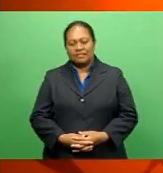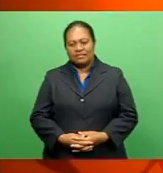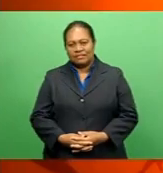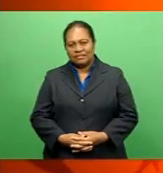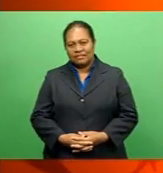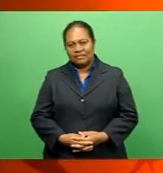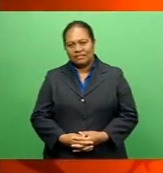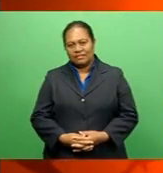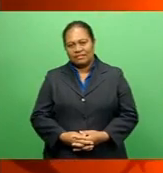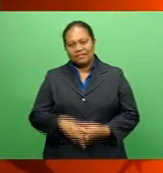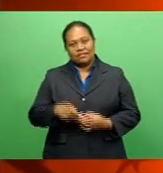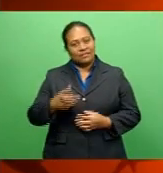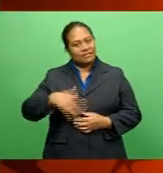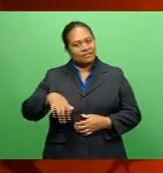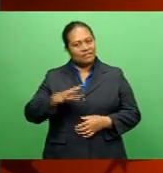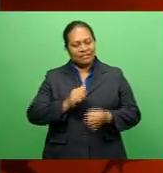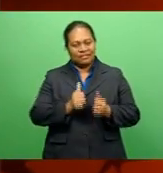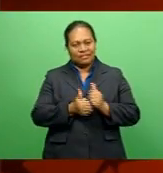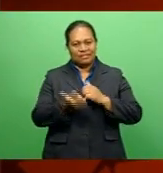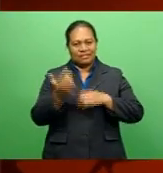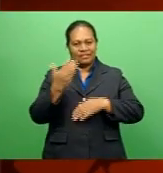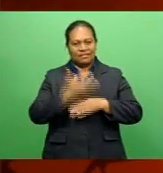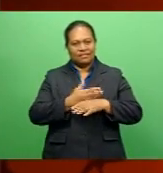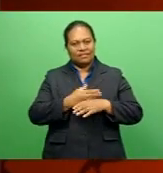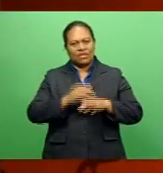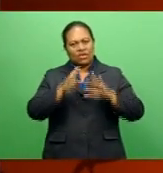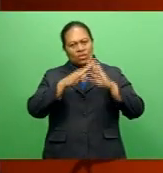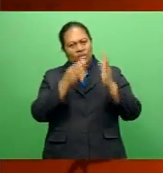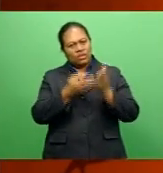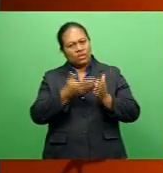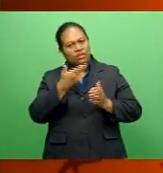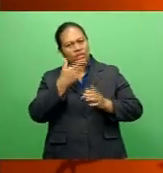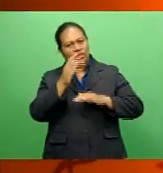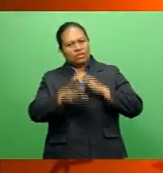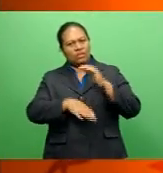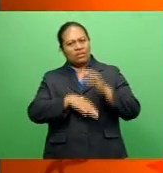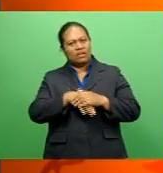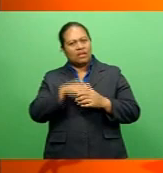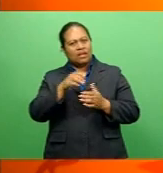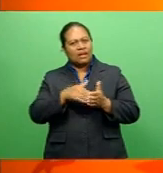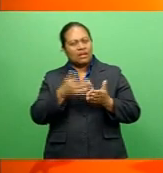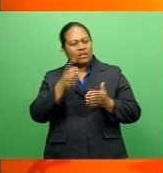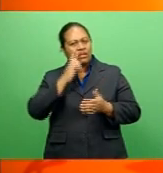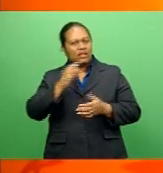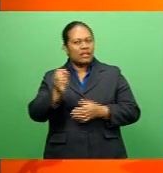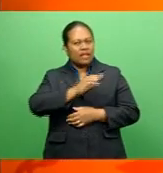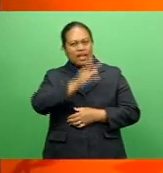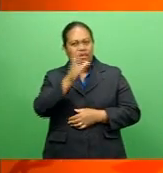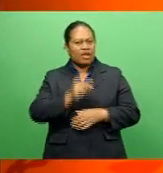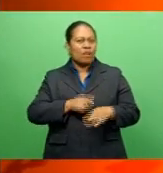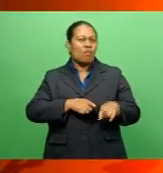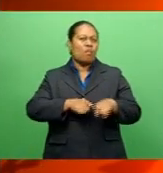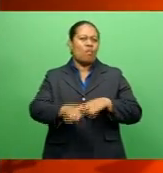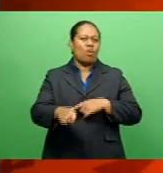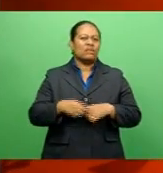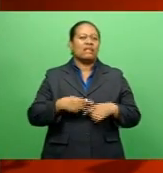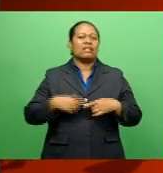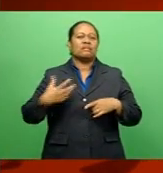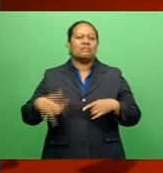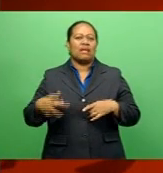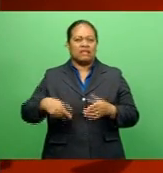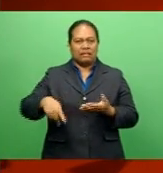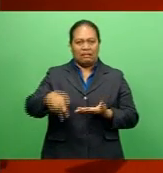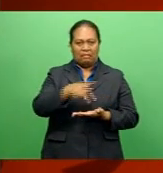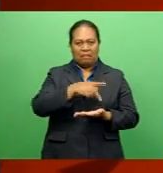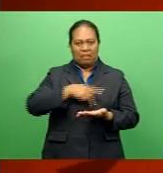goal. That's it from sports tonight, and Weird and Wonderful later on. Take a look at Africa's most expensive pizza, which is